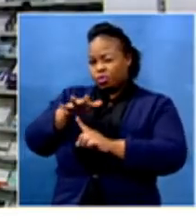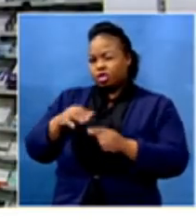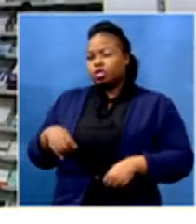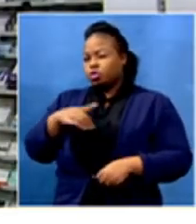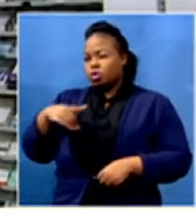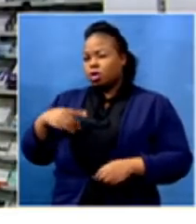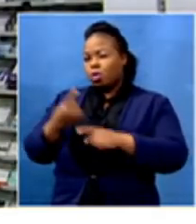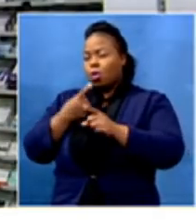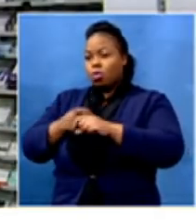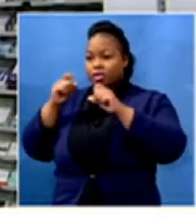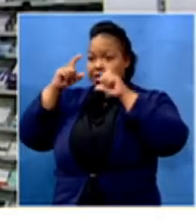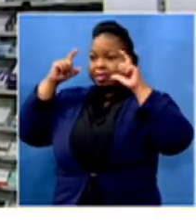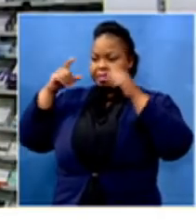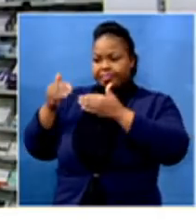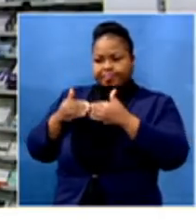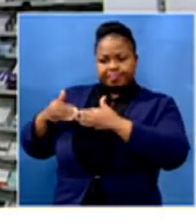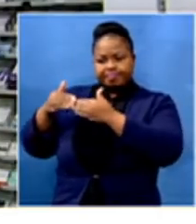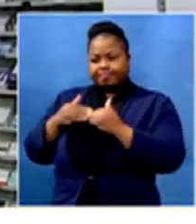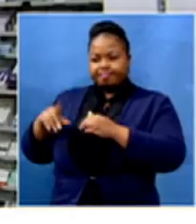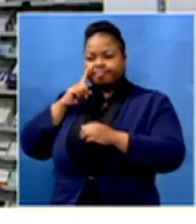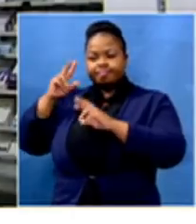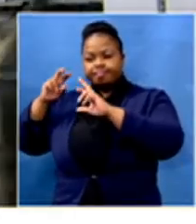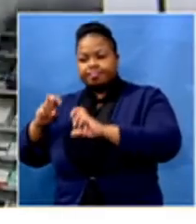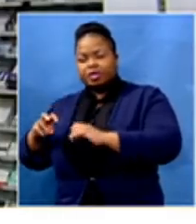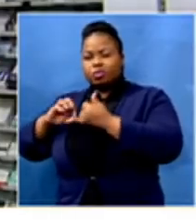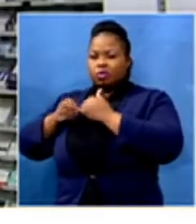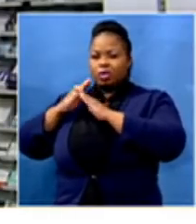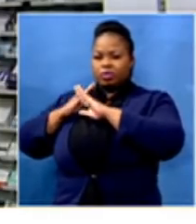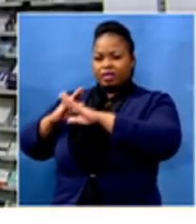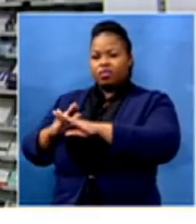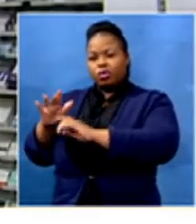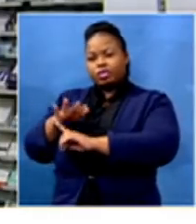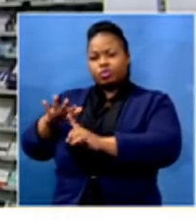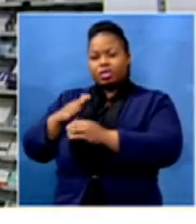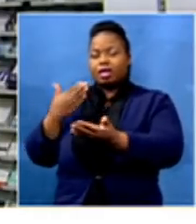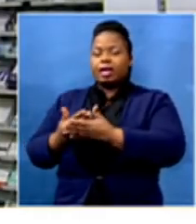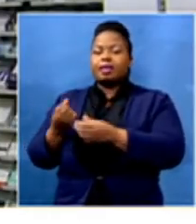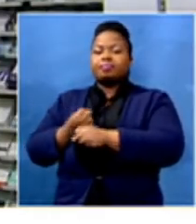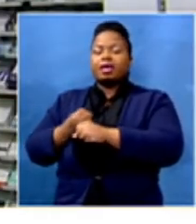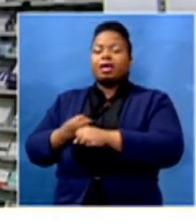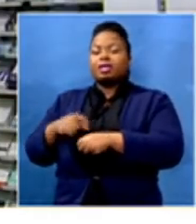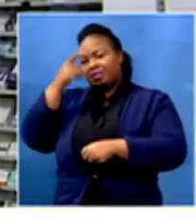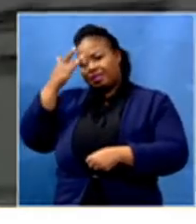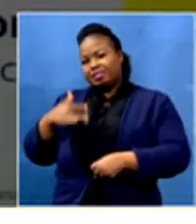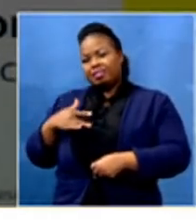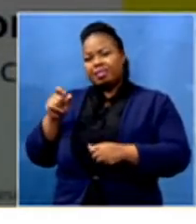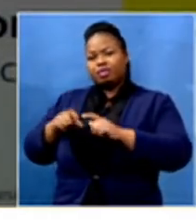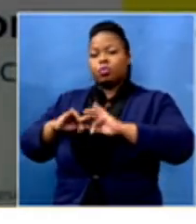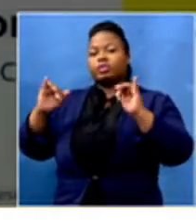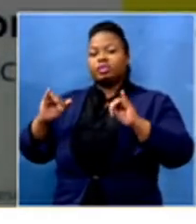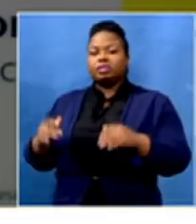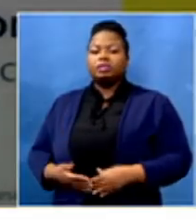the alert on, and so they tend to really avoid a situation that might compromise the patient. So I would say